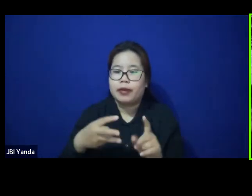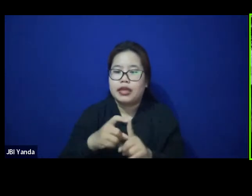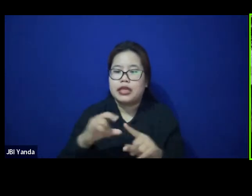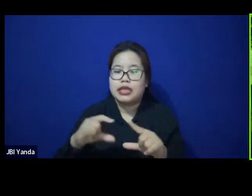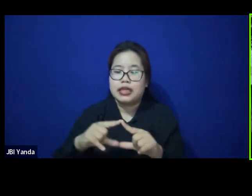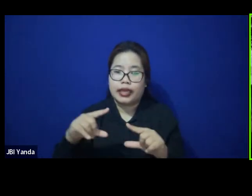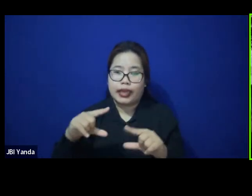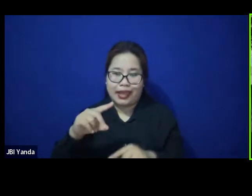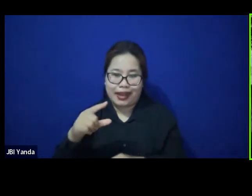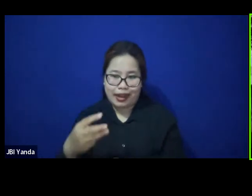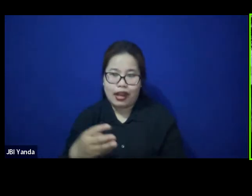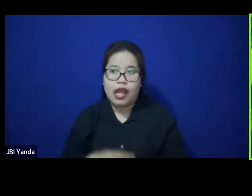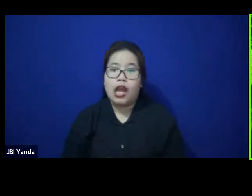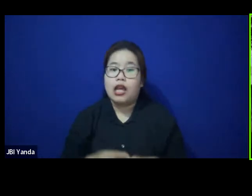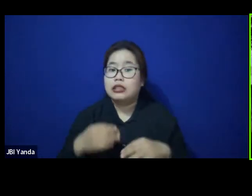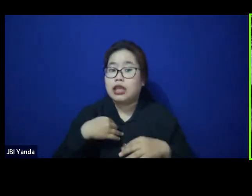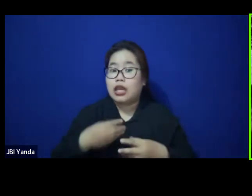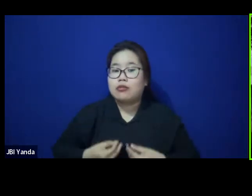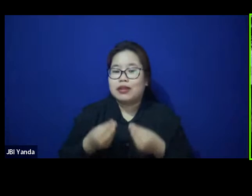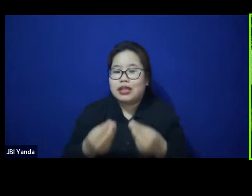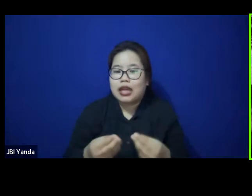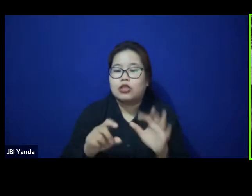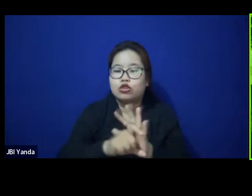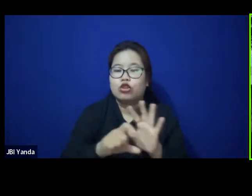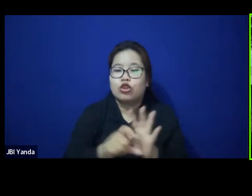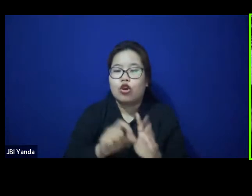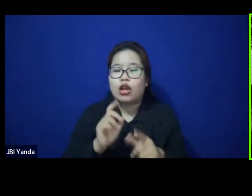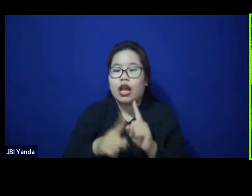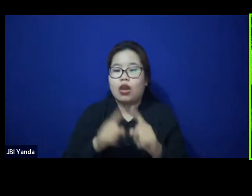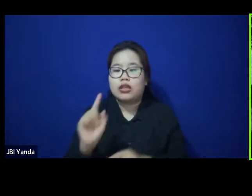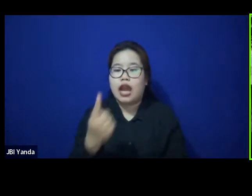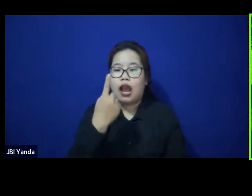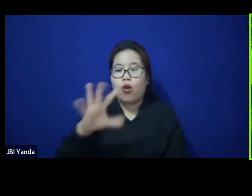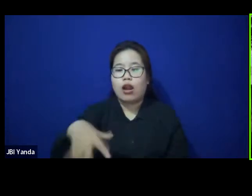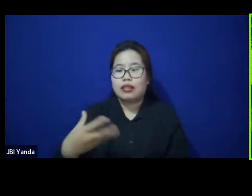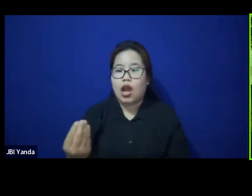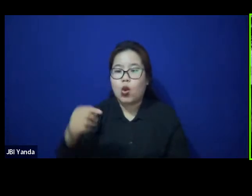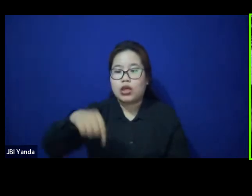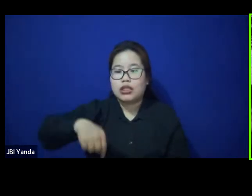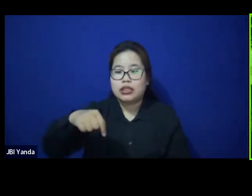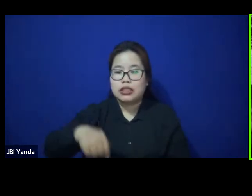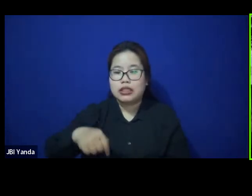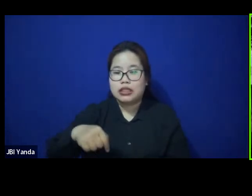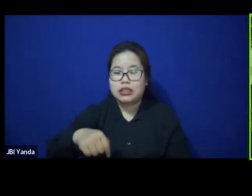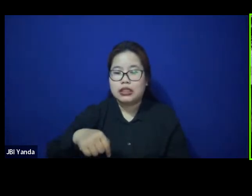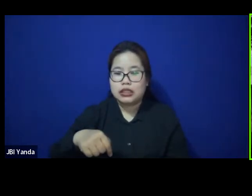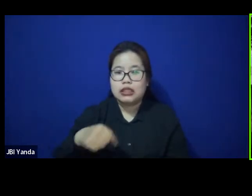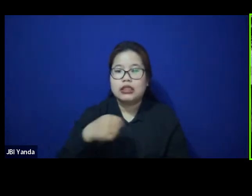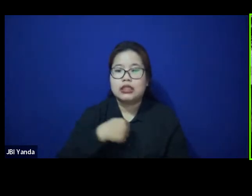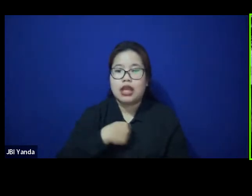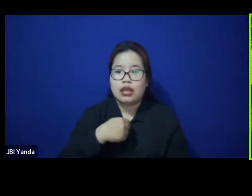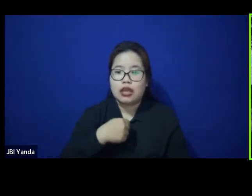my leg, and fortunately I broke the one that's already paralysed. So it meant I wasn't